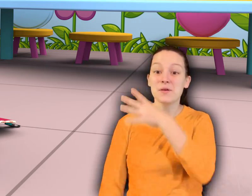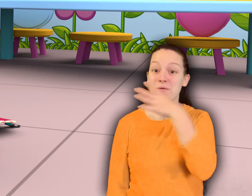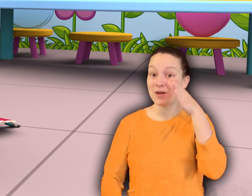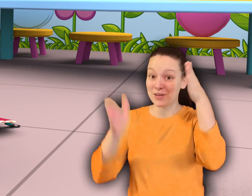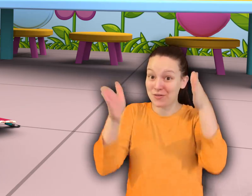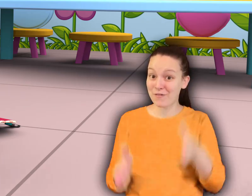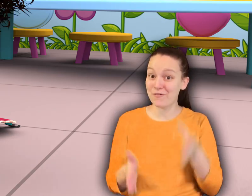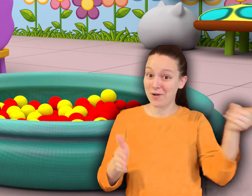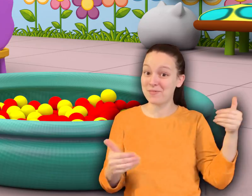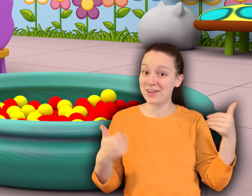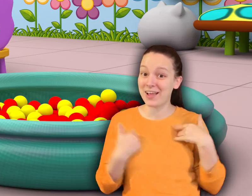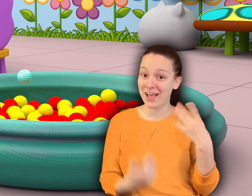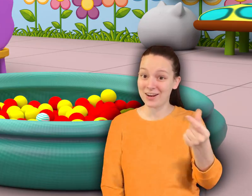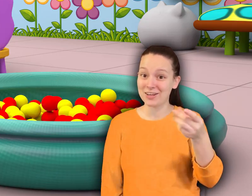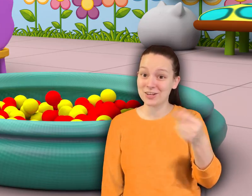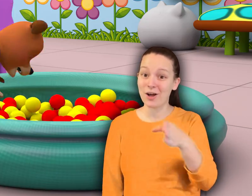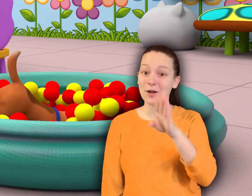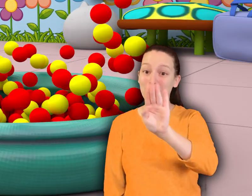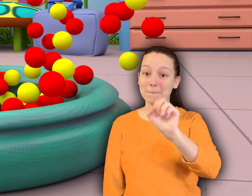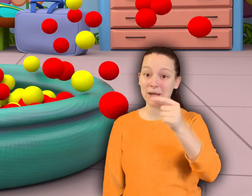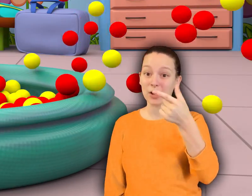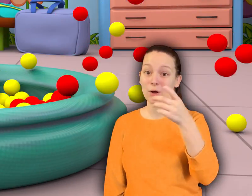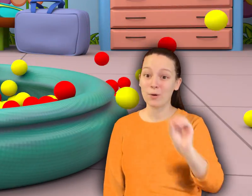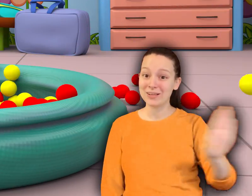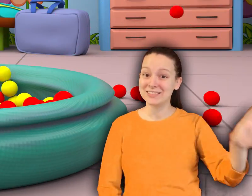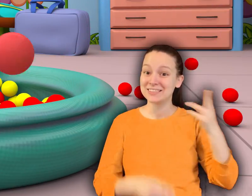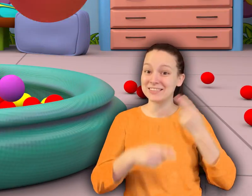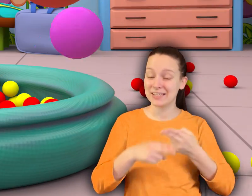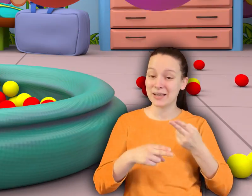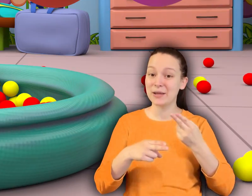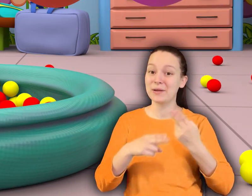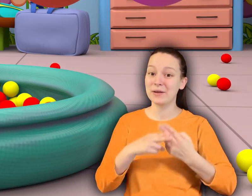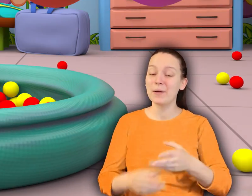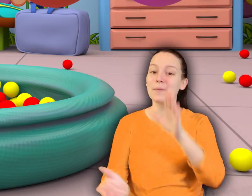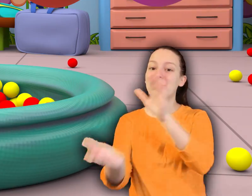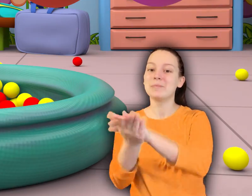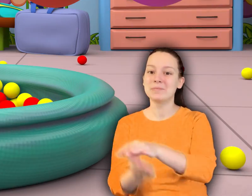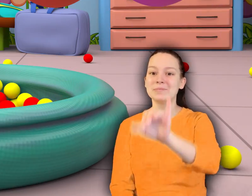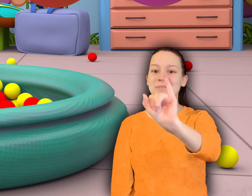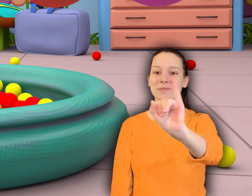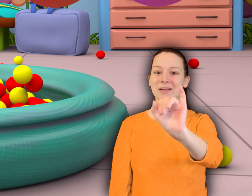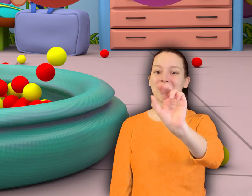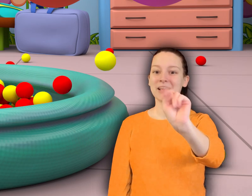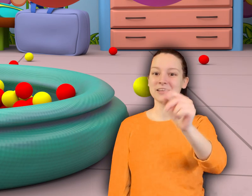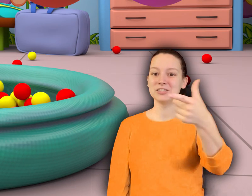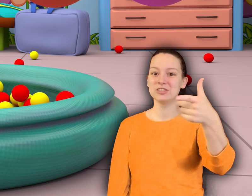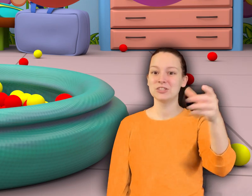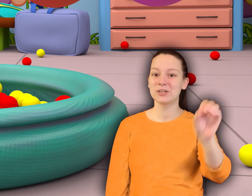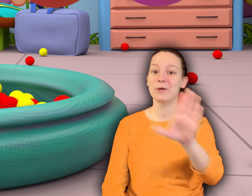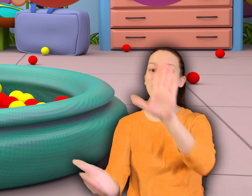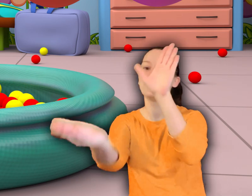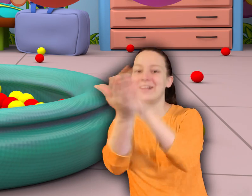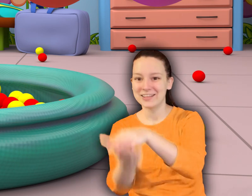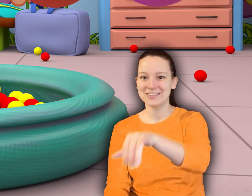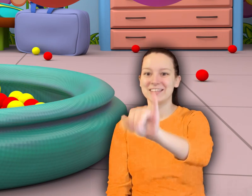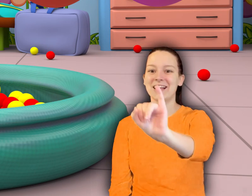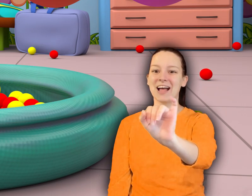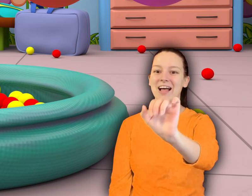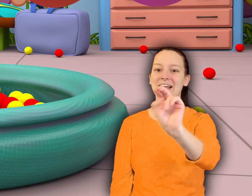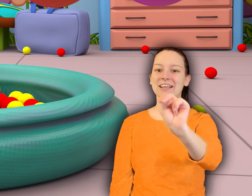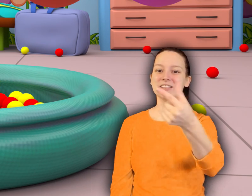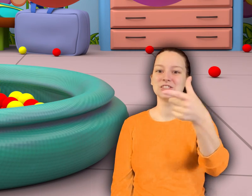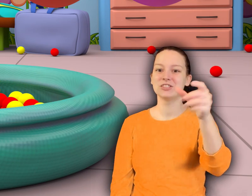name there was a farm who had a dog and Bingo was his name oh i n